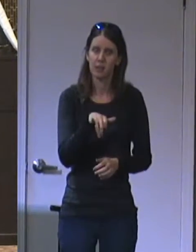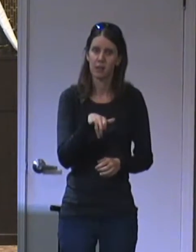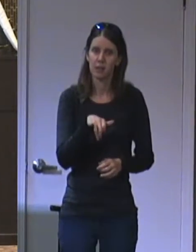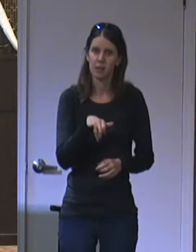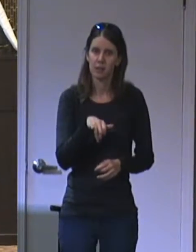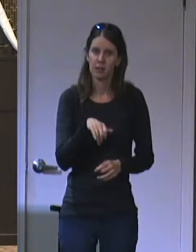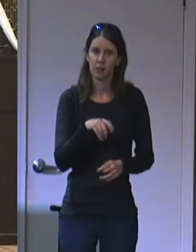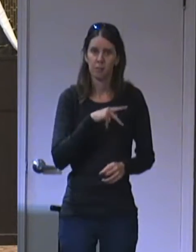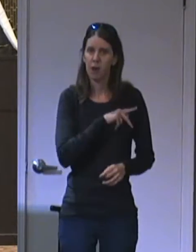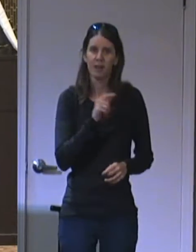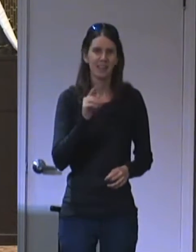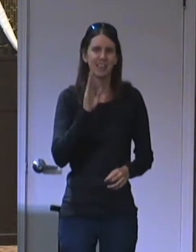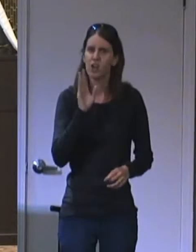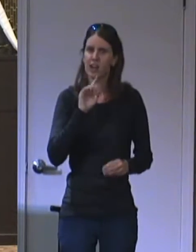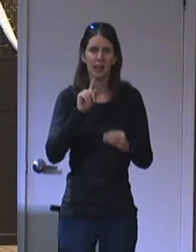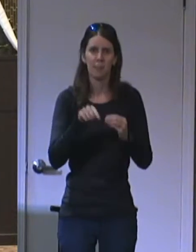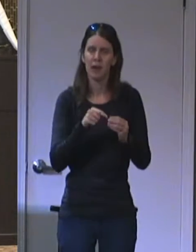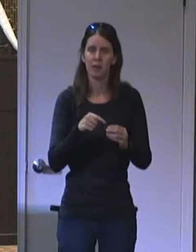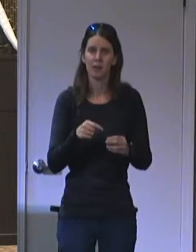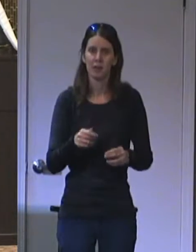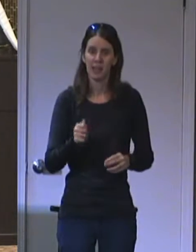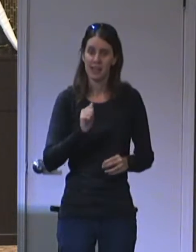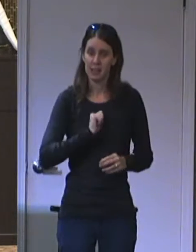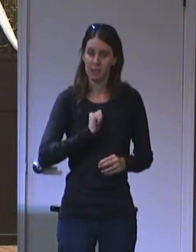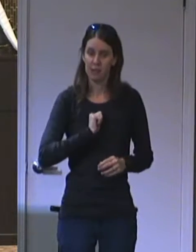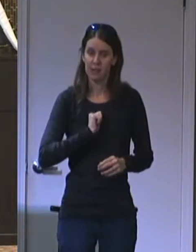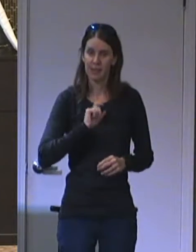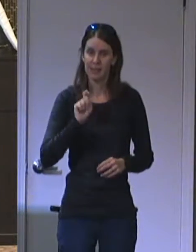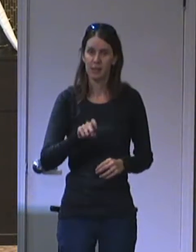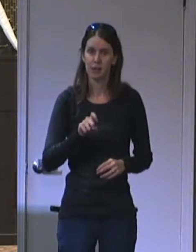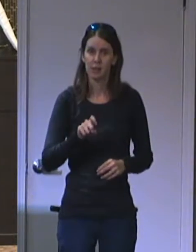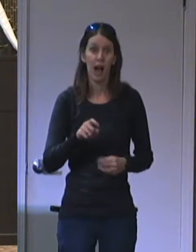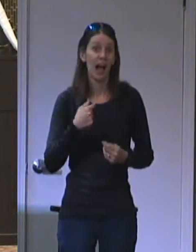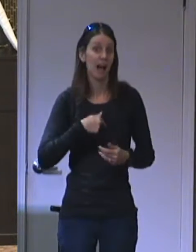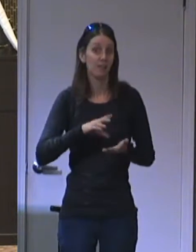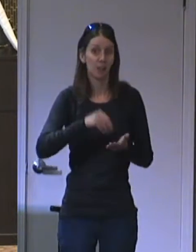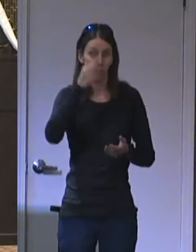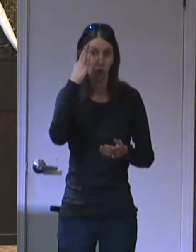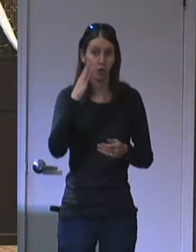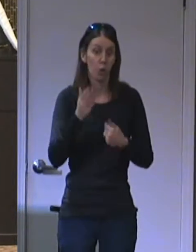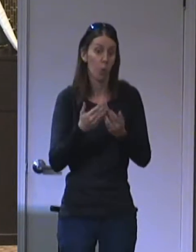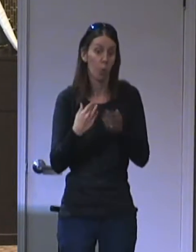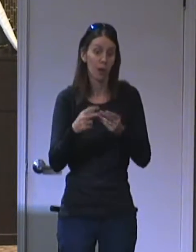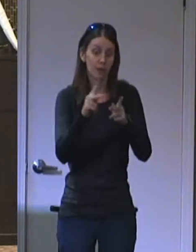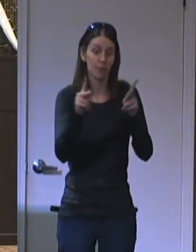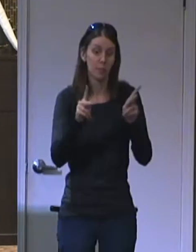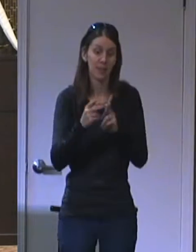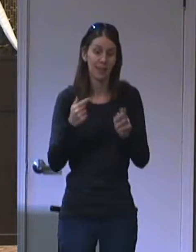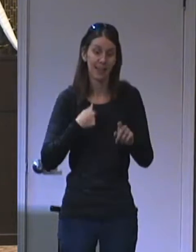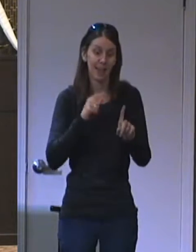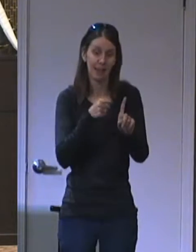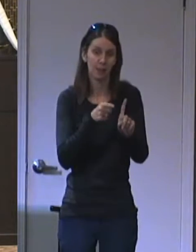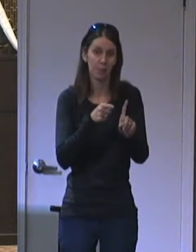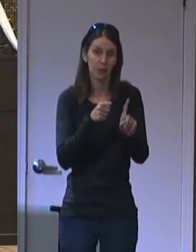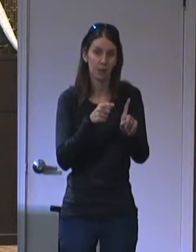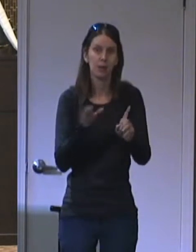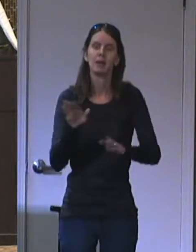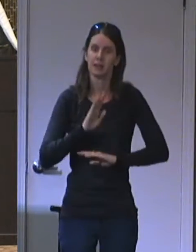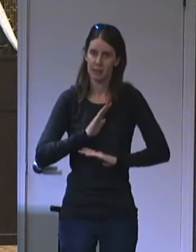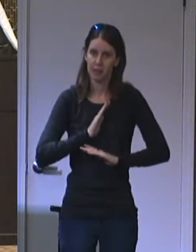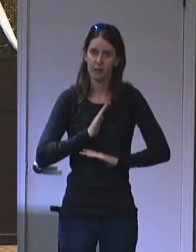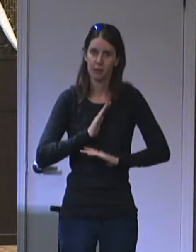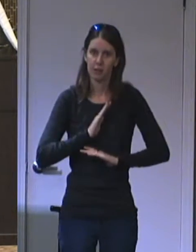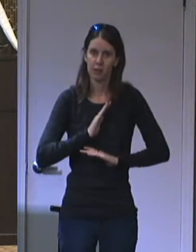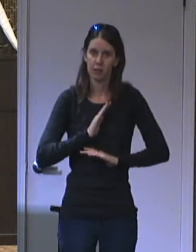He said, not that I speak in respect of want, for I have learned in whatsoever state I am, therewith to be content.